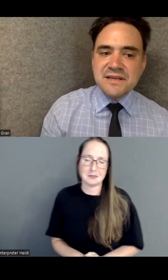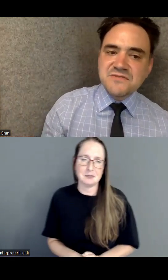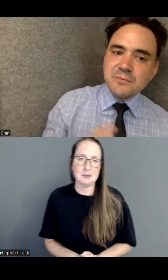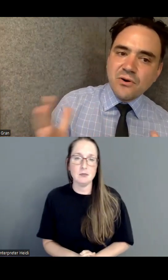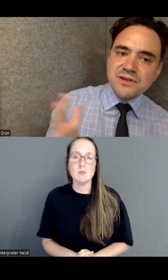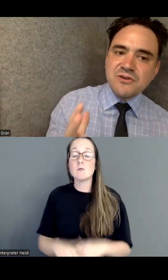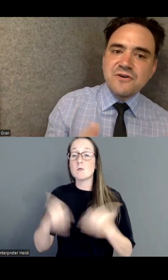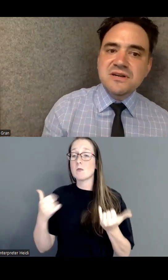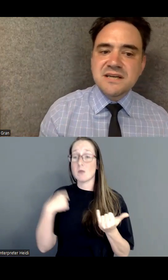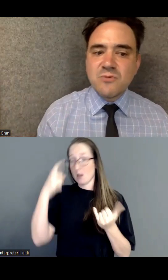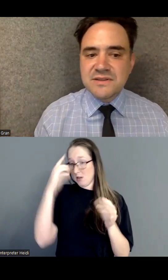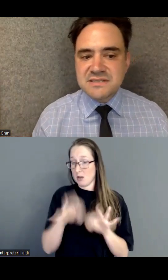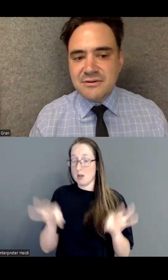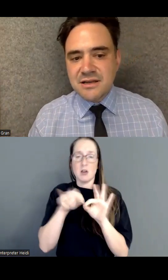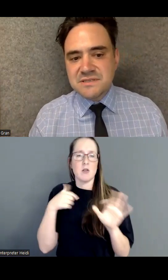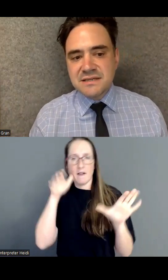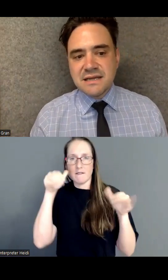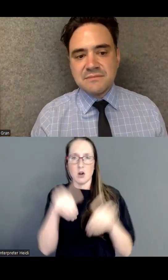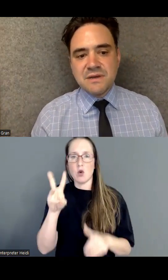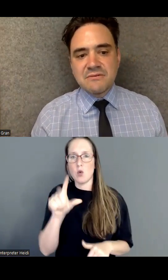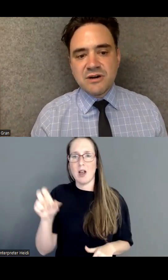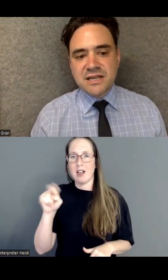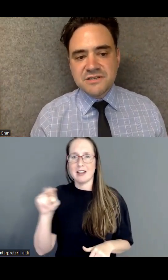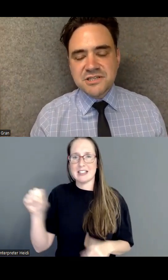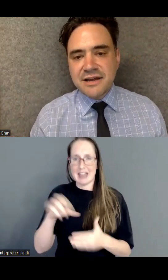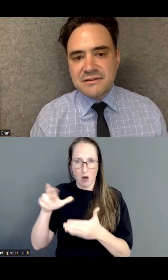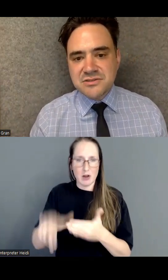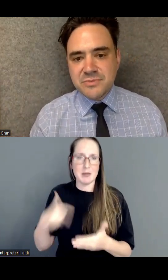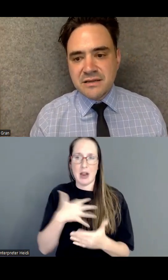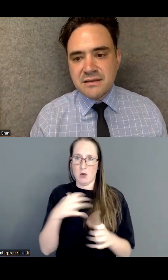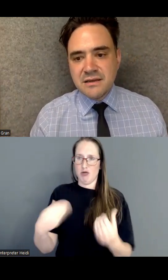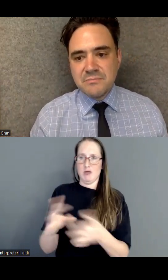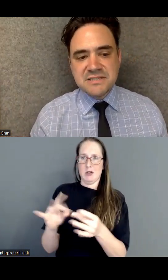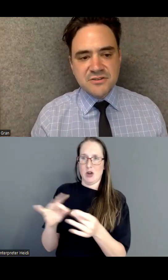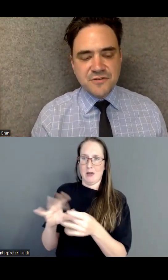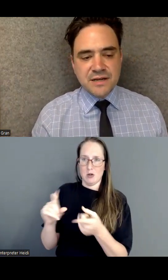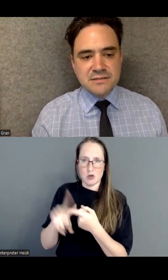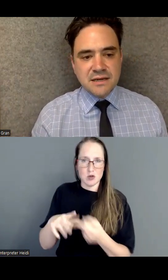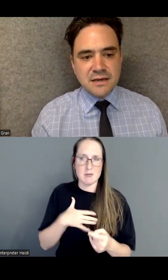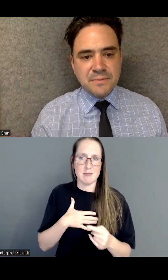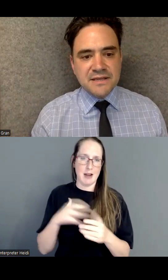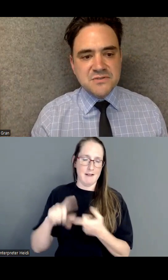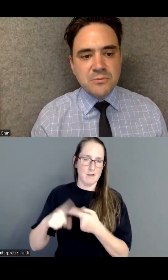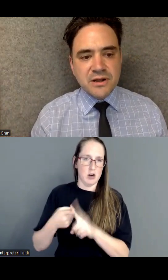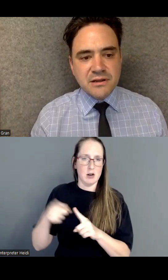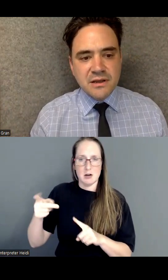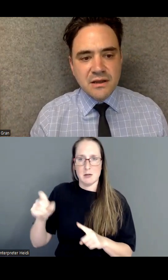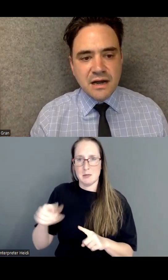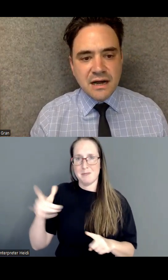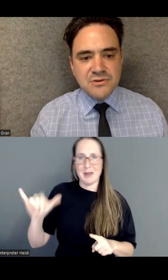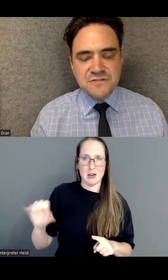So I think it's very important that we focus on wellness outcomes. I want to give a shout out to my dear friend, Peggy